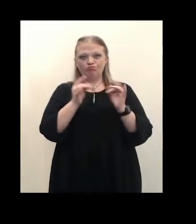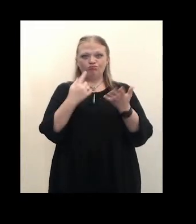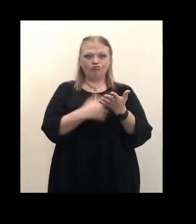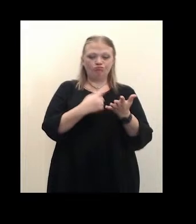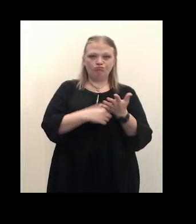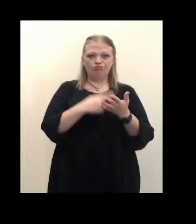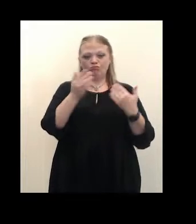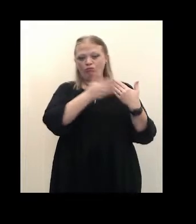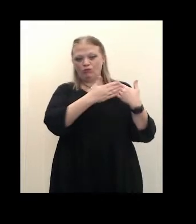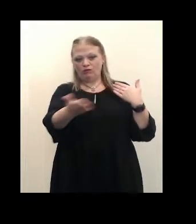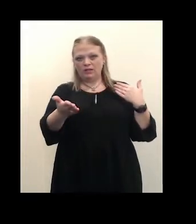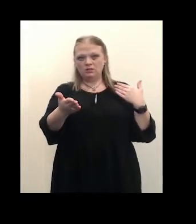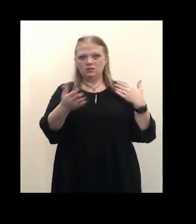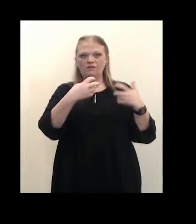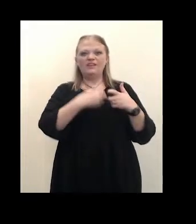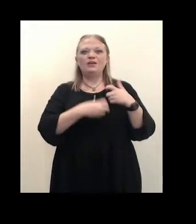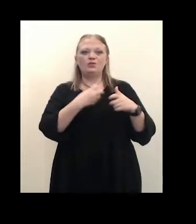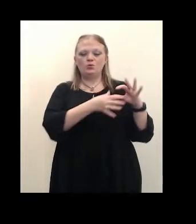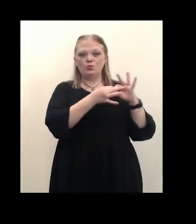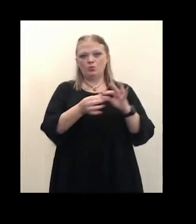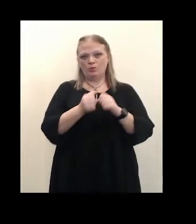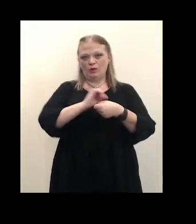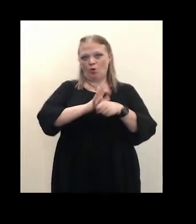the issues associated with COVID.